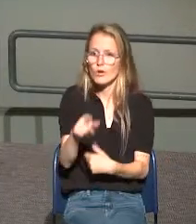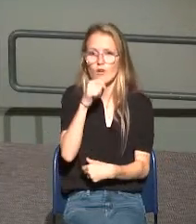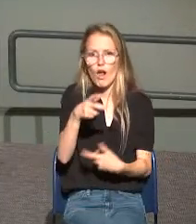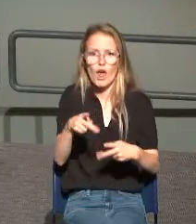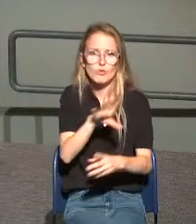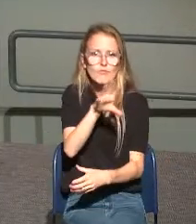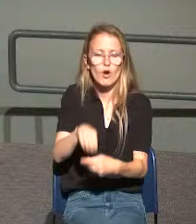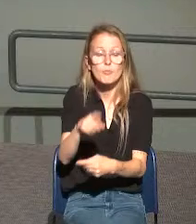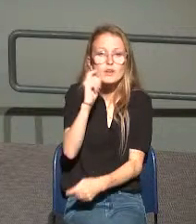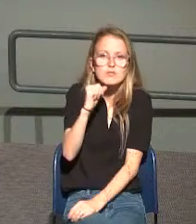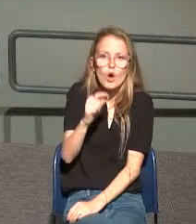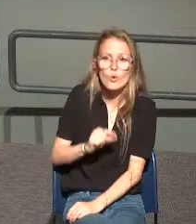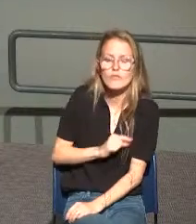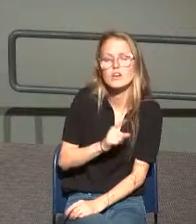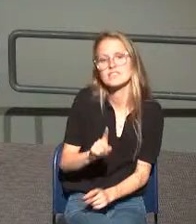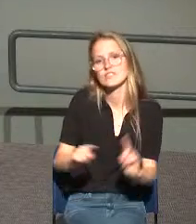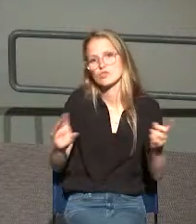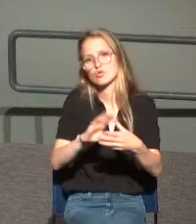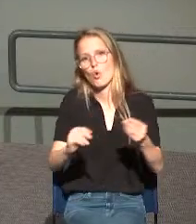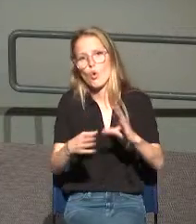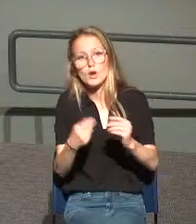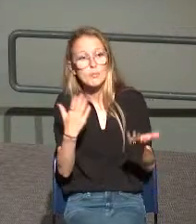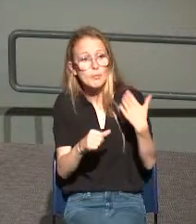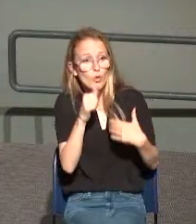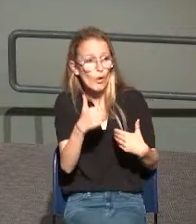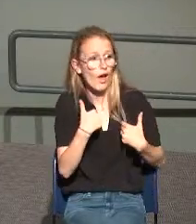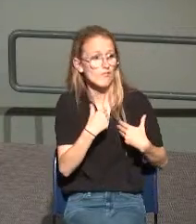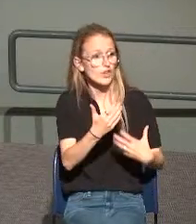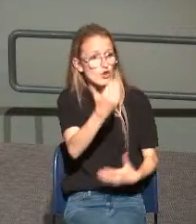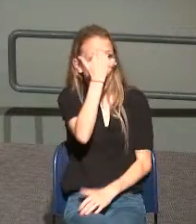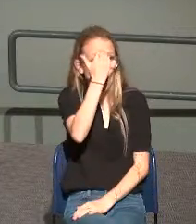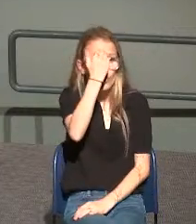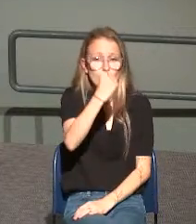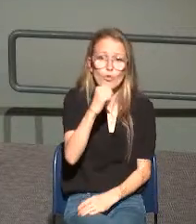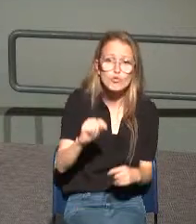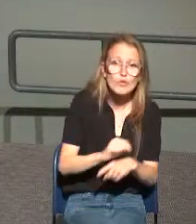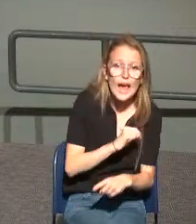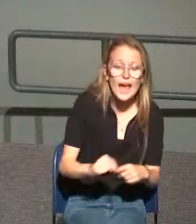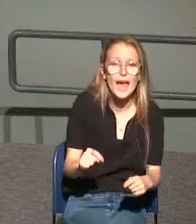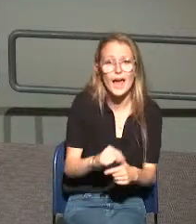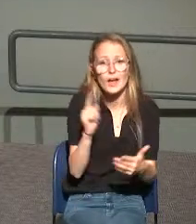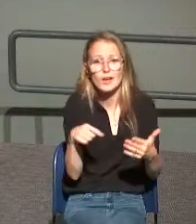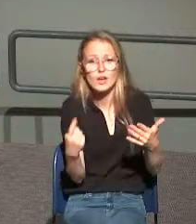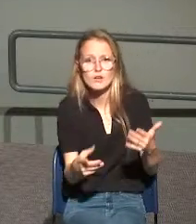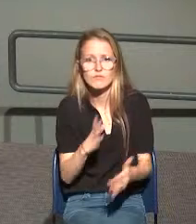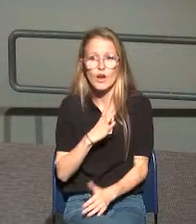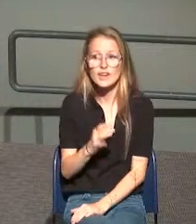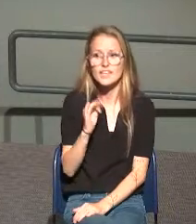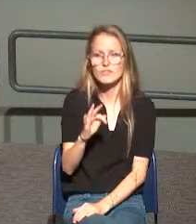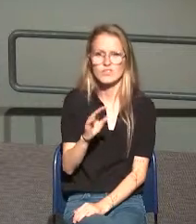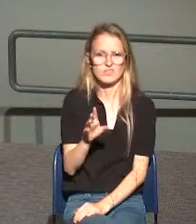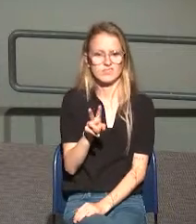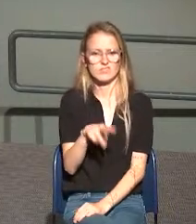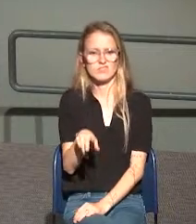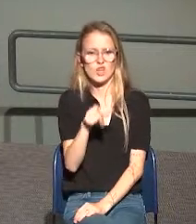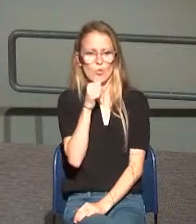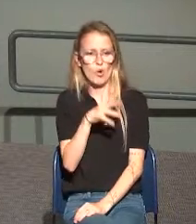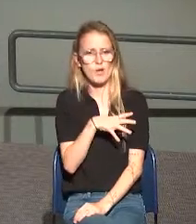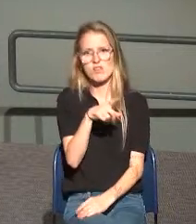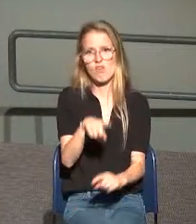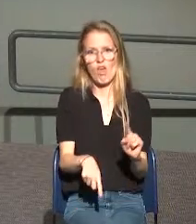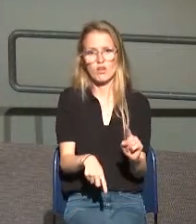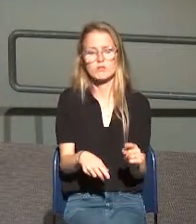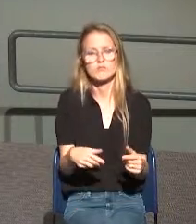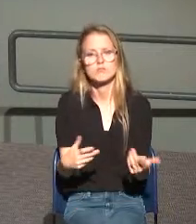that's one thing. They haven't had the training or something. But if somebody just can't go on a mission because they're a woman, that's